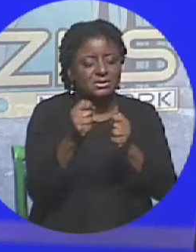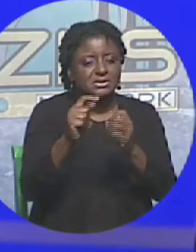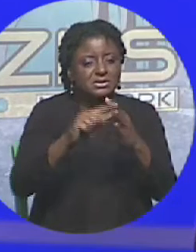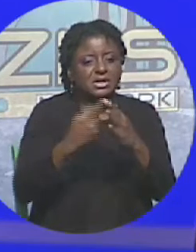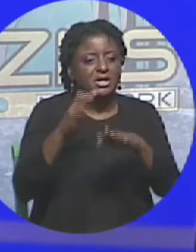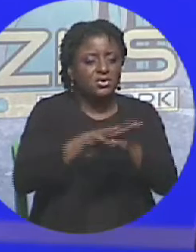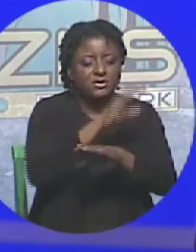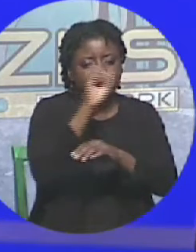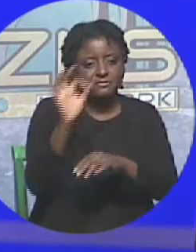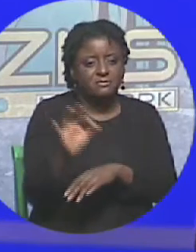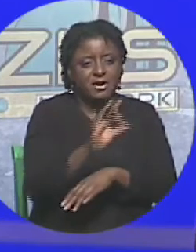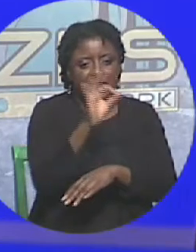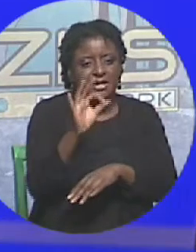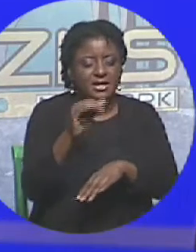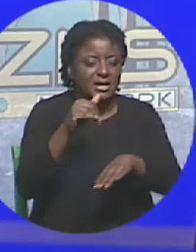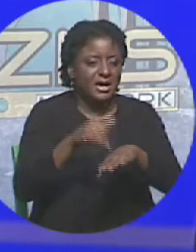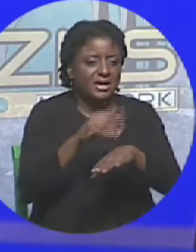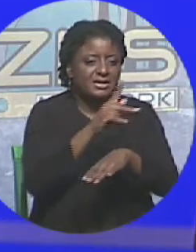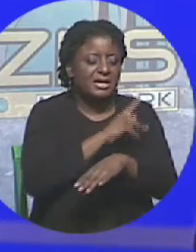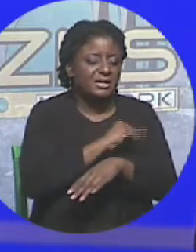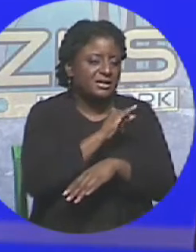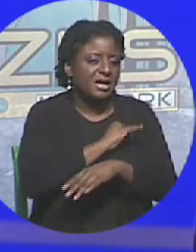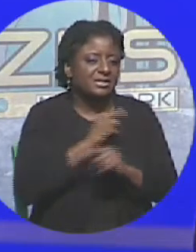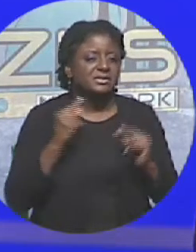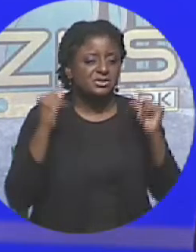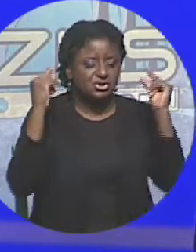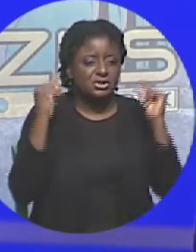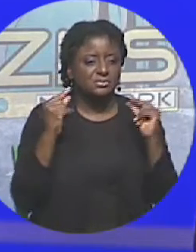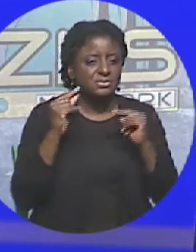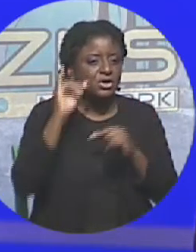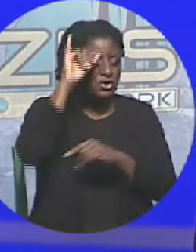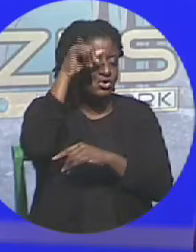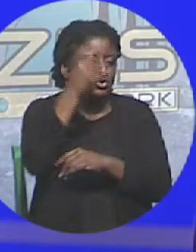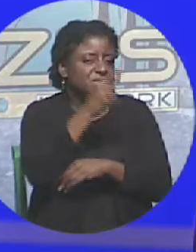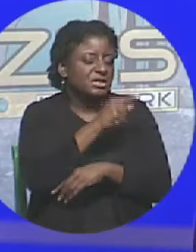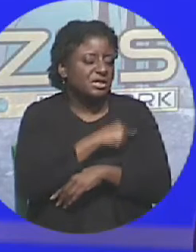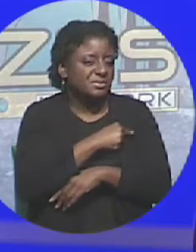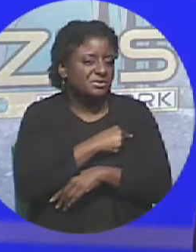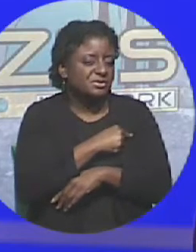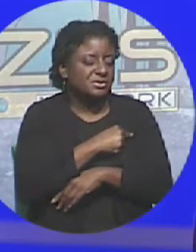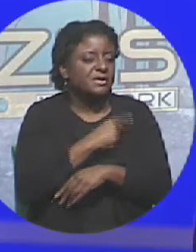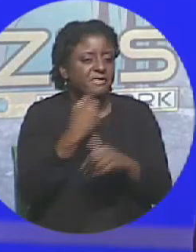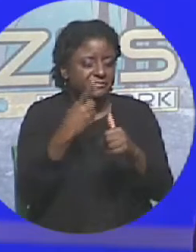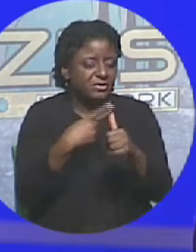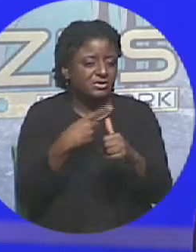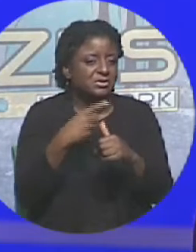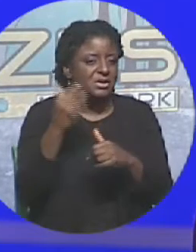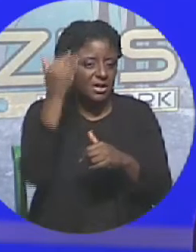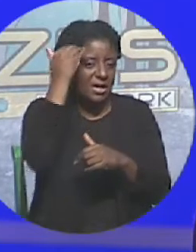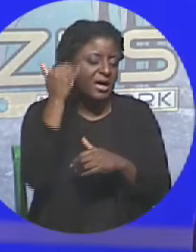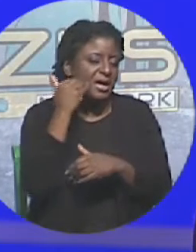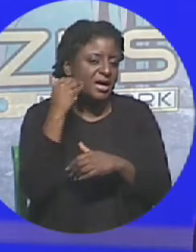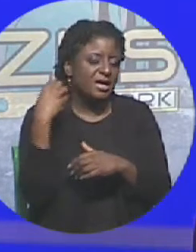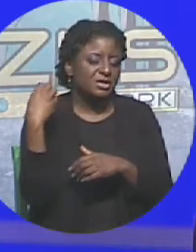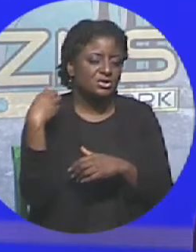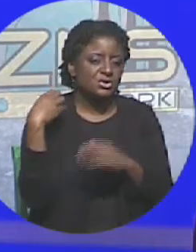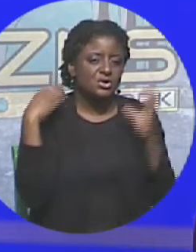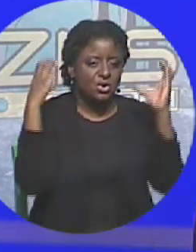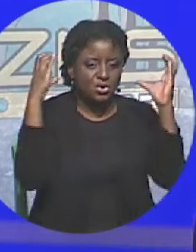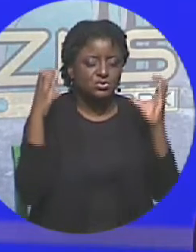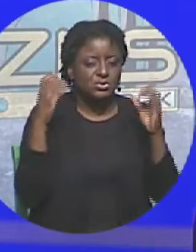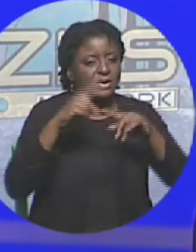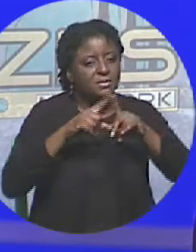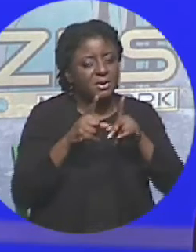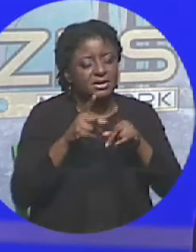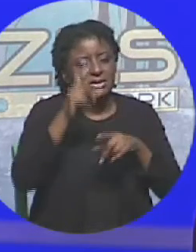Kendall Isaacs Gym. Julian Gibson originally took on the role of head coach of our team here at ZNS. However, due to a work commitment off